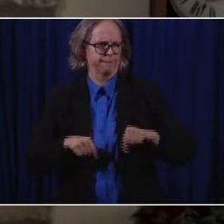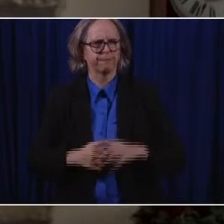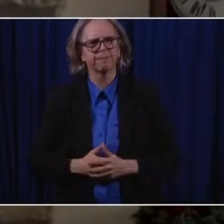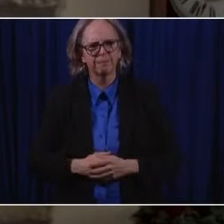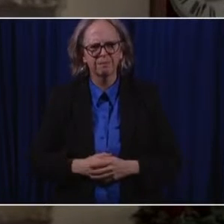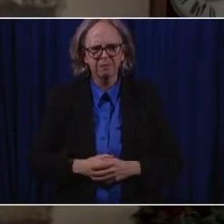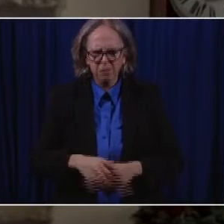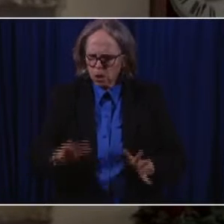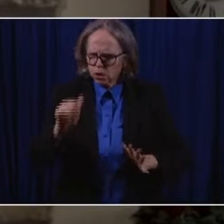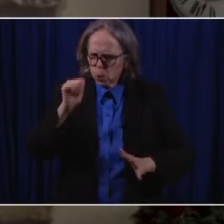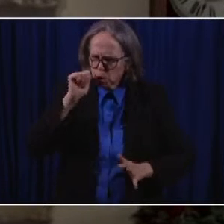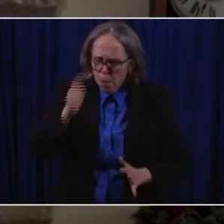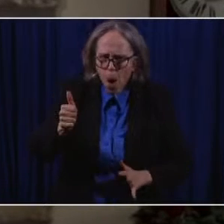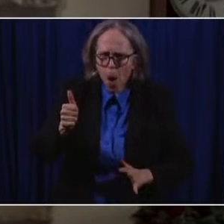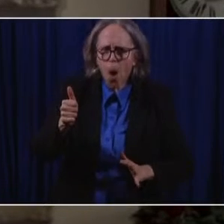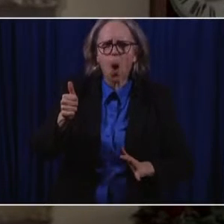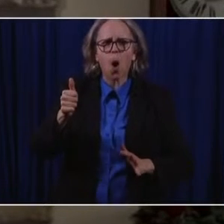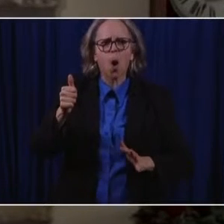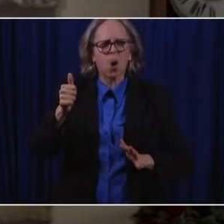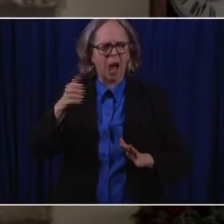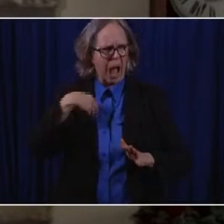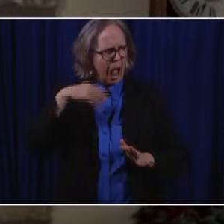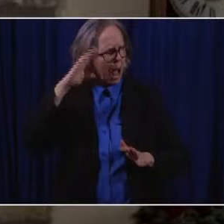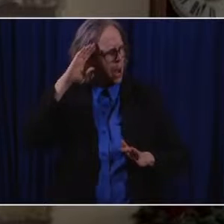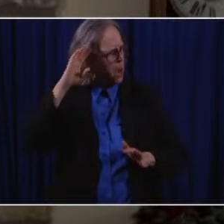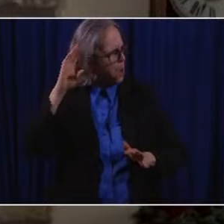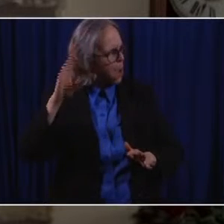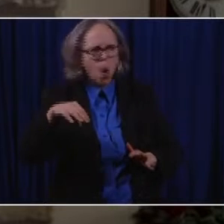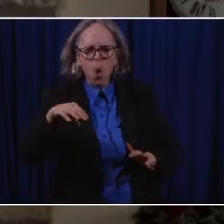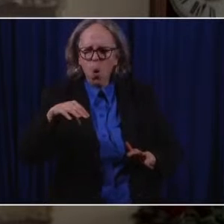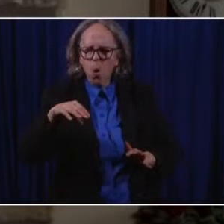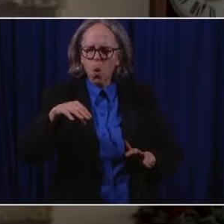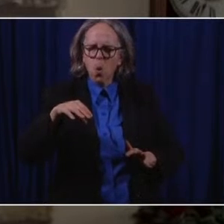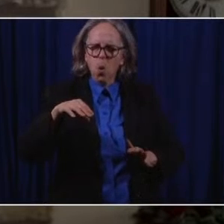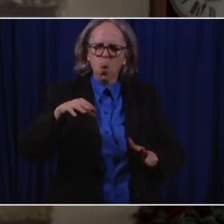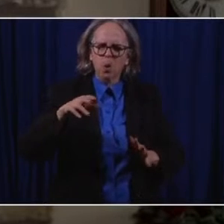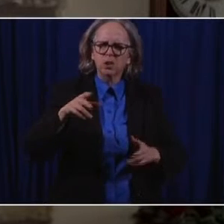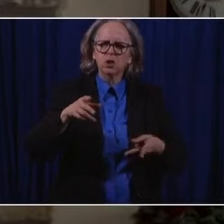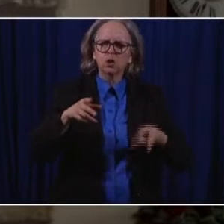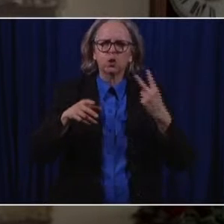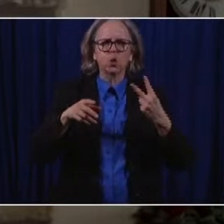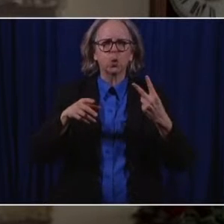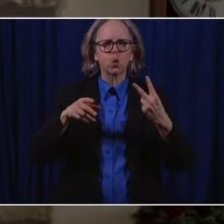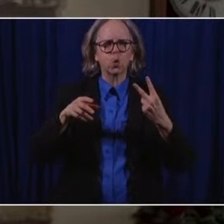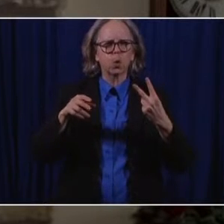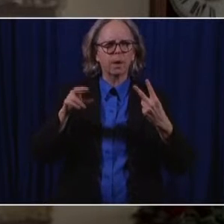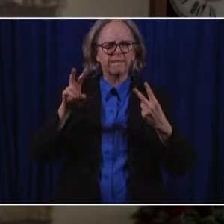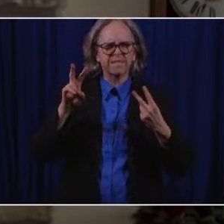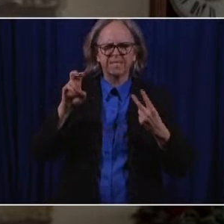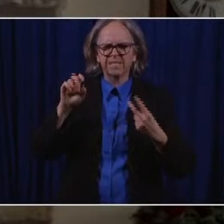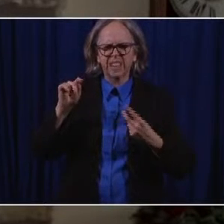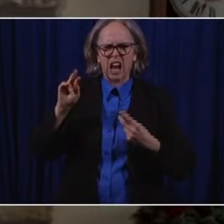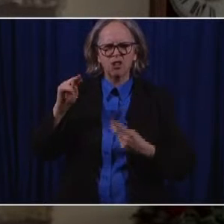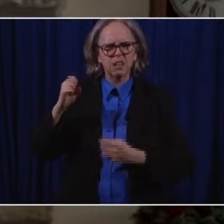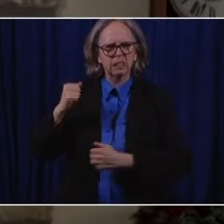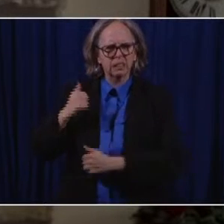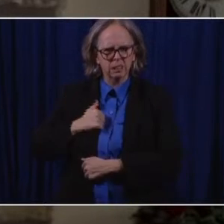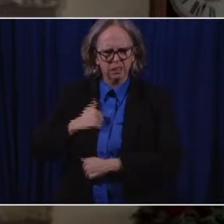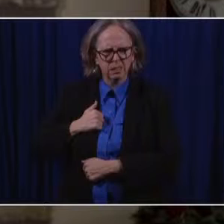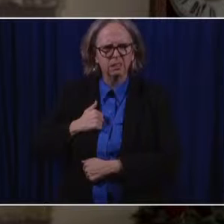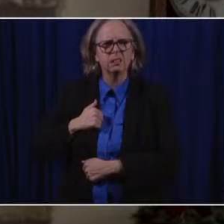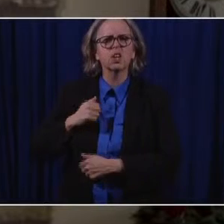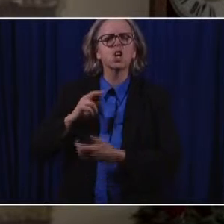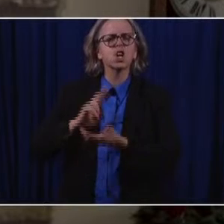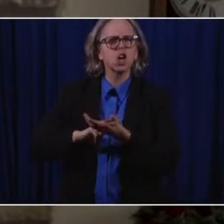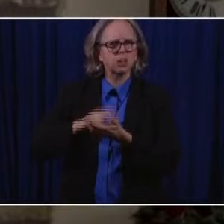know anecdotally, I can tell you that our 2 veterans homes will be included tomorrow. I